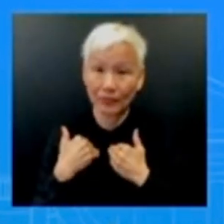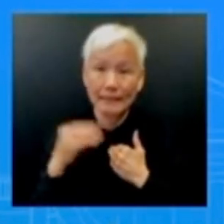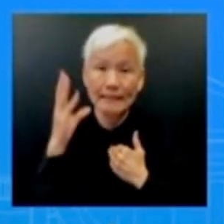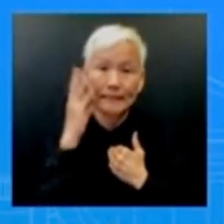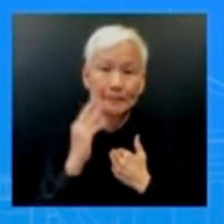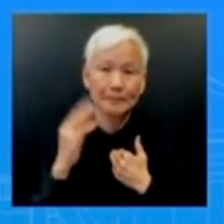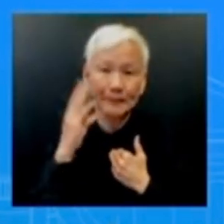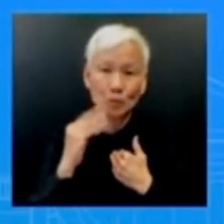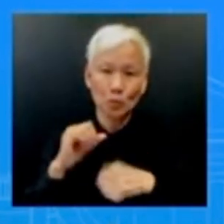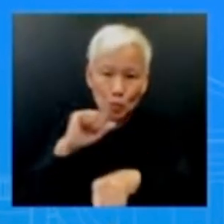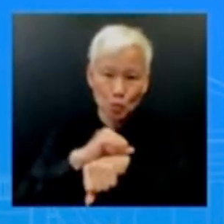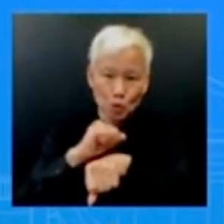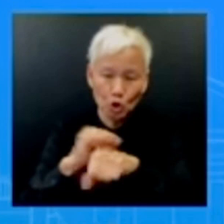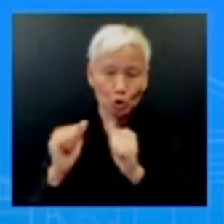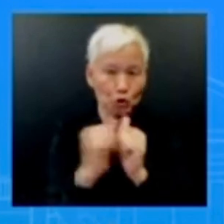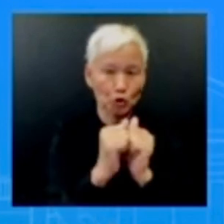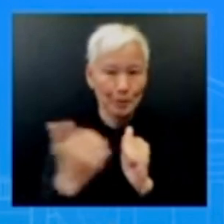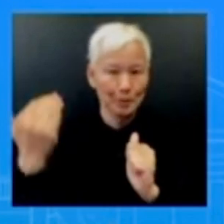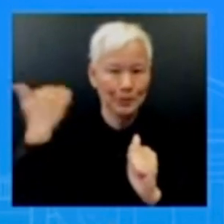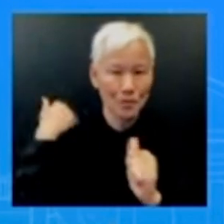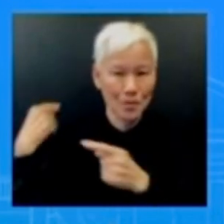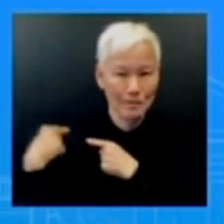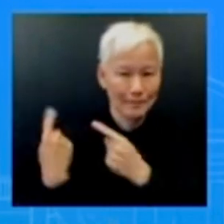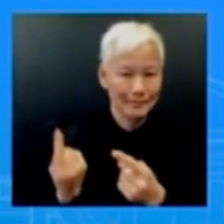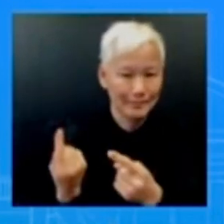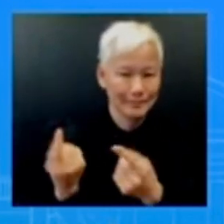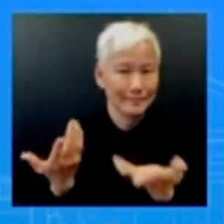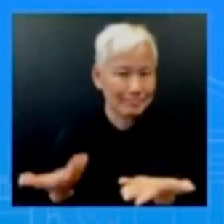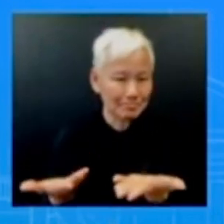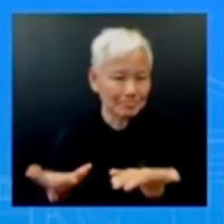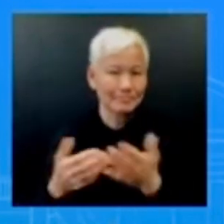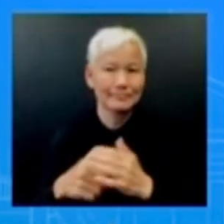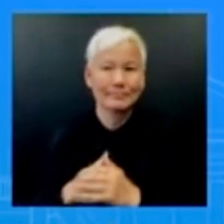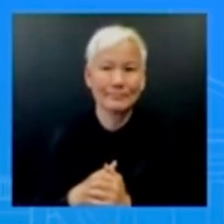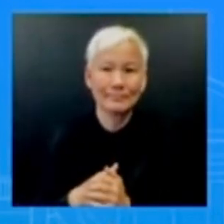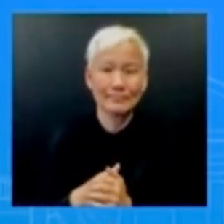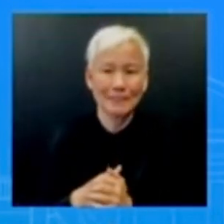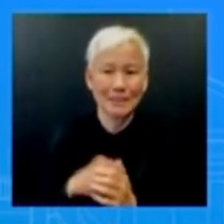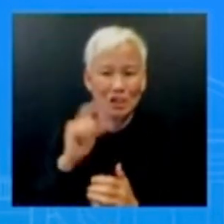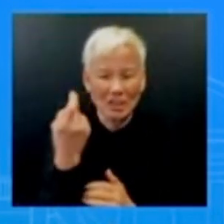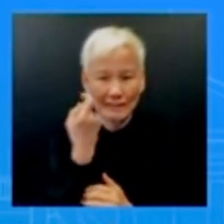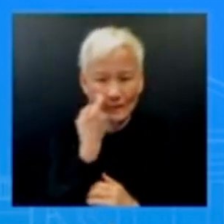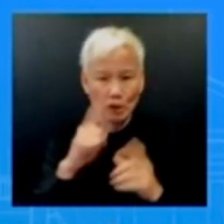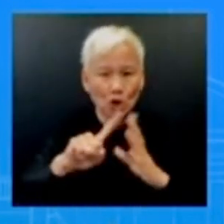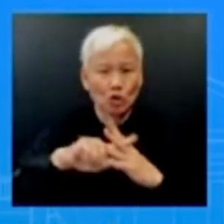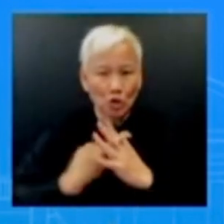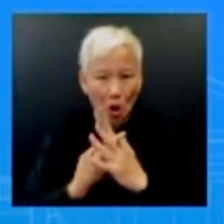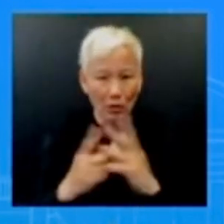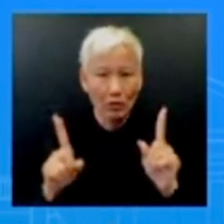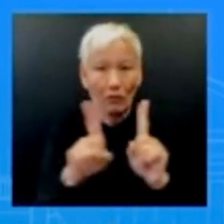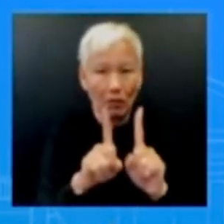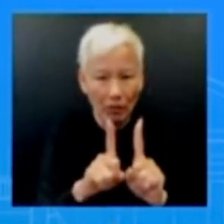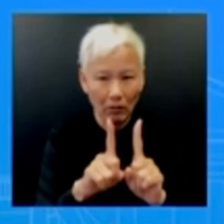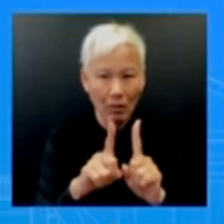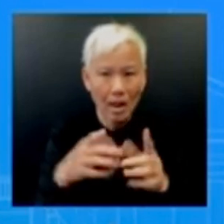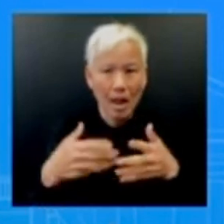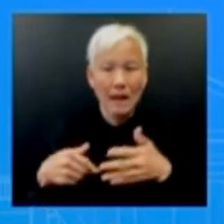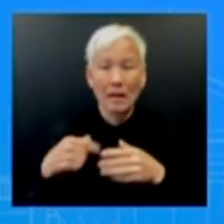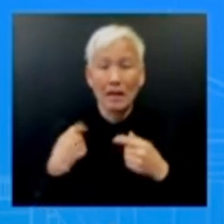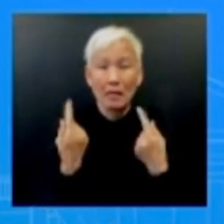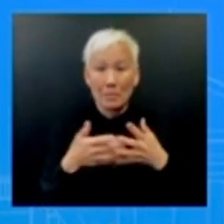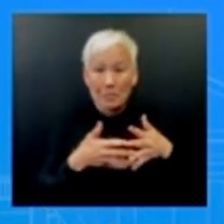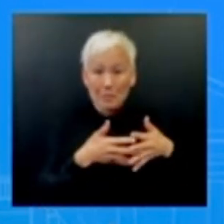and full trust and confidence. It's a burgeoning of late, based on America's increasing leadership around the world